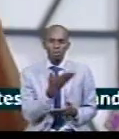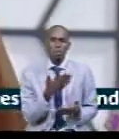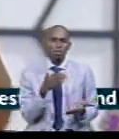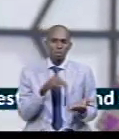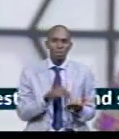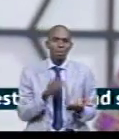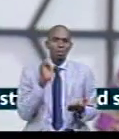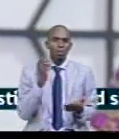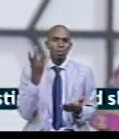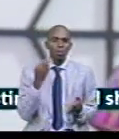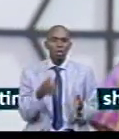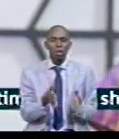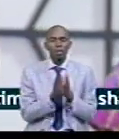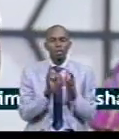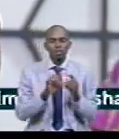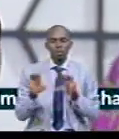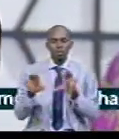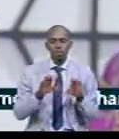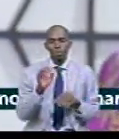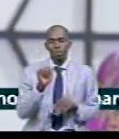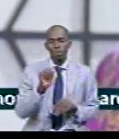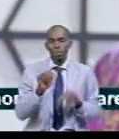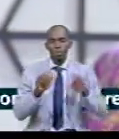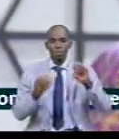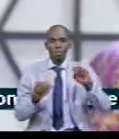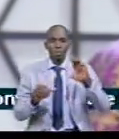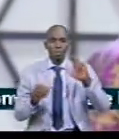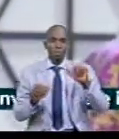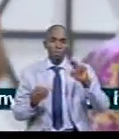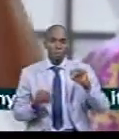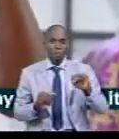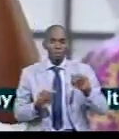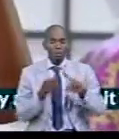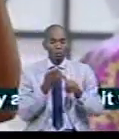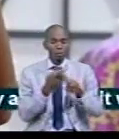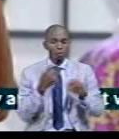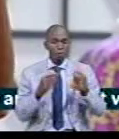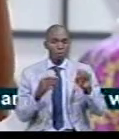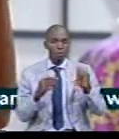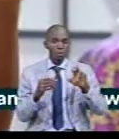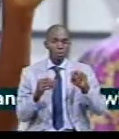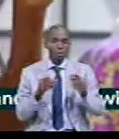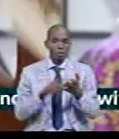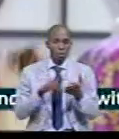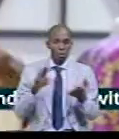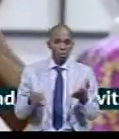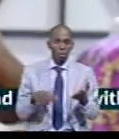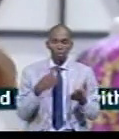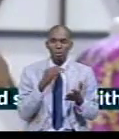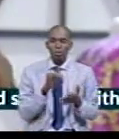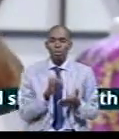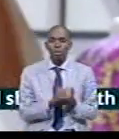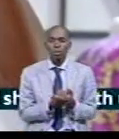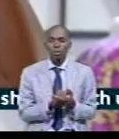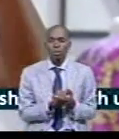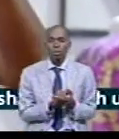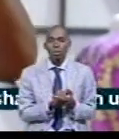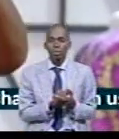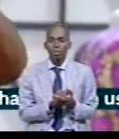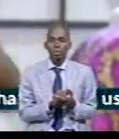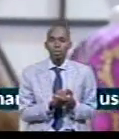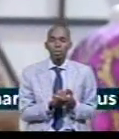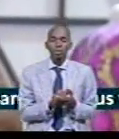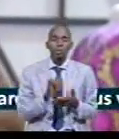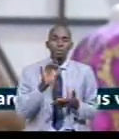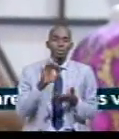to do a scan. And according to this scan, there is a liver cyst. So when my expectation